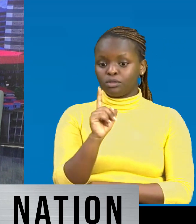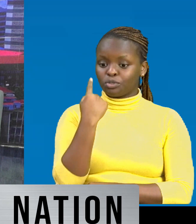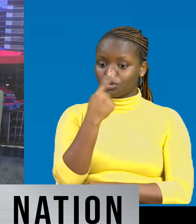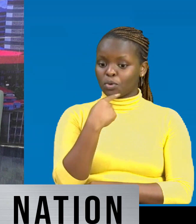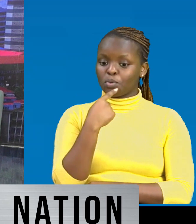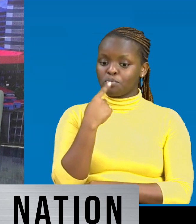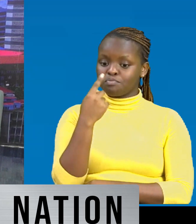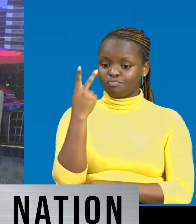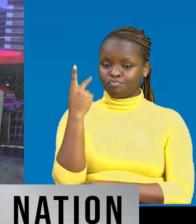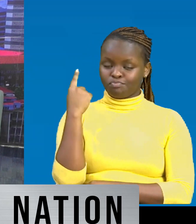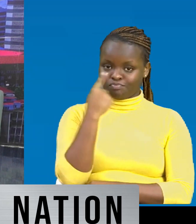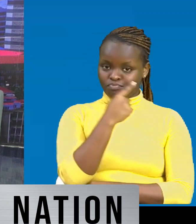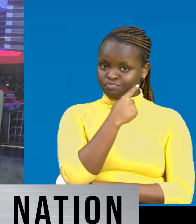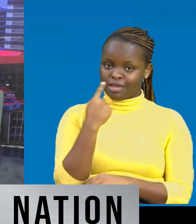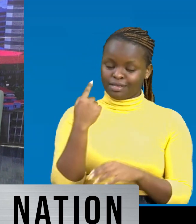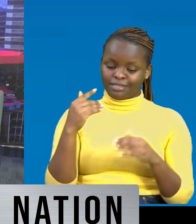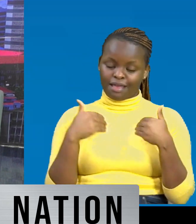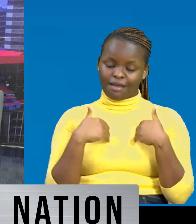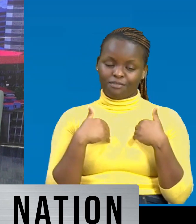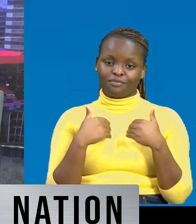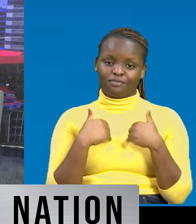eyes.